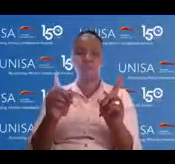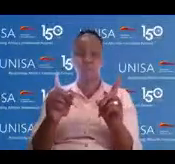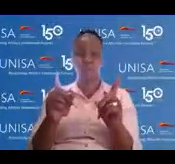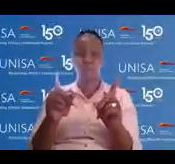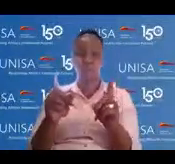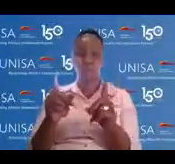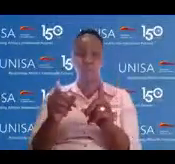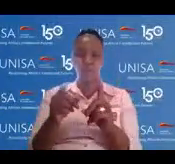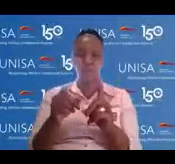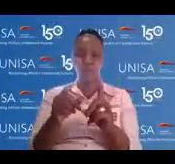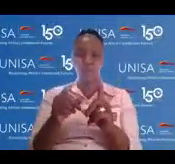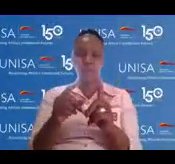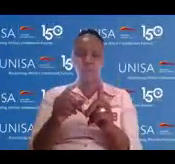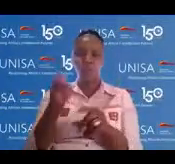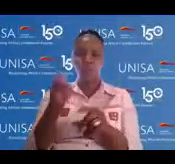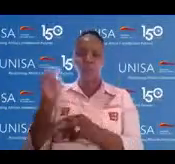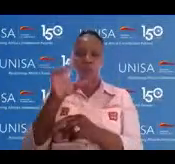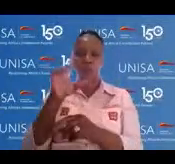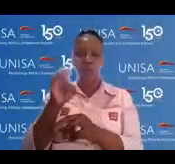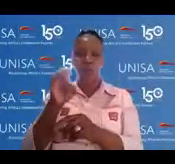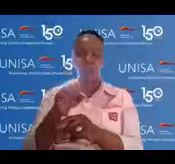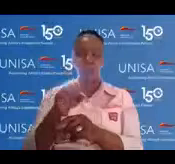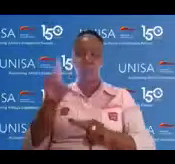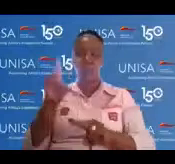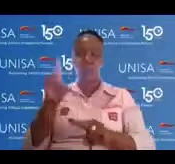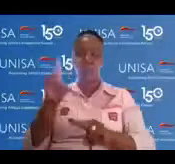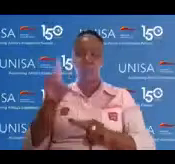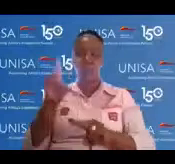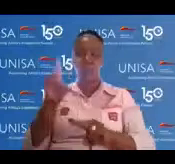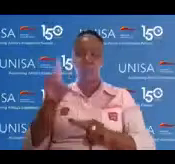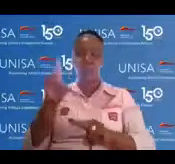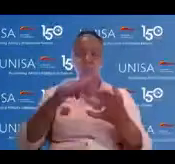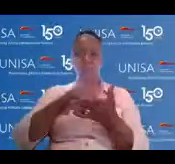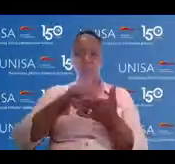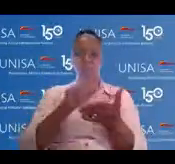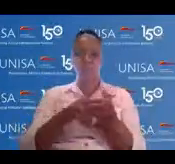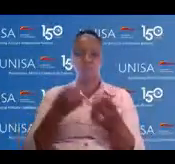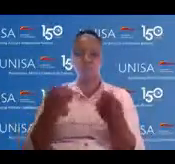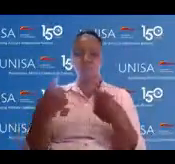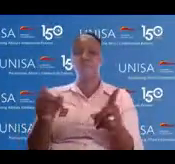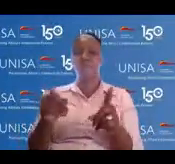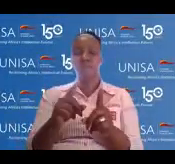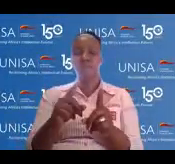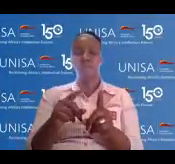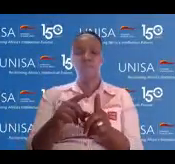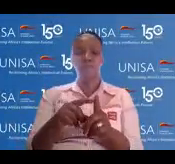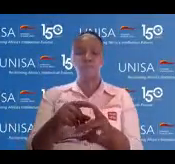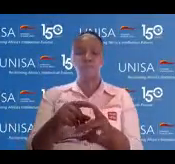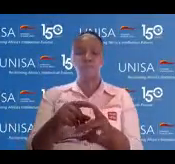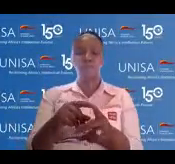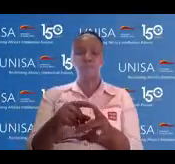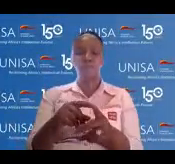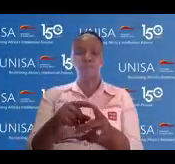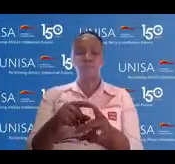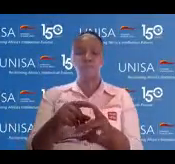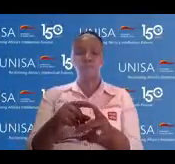Proctoring and then the Invigilator app. The Moodle Proctoring, you can already know, okay, that's for